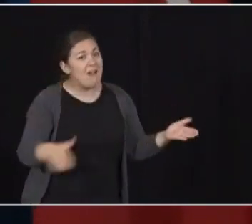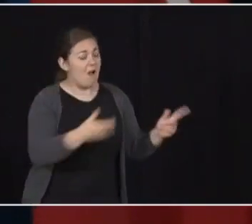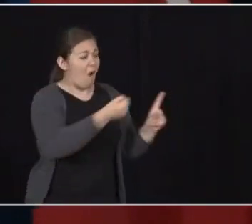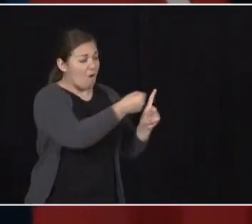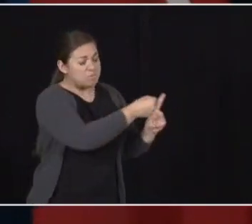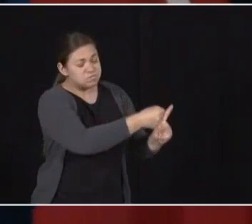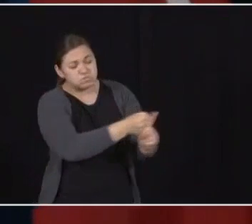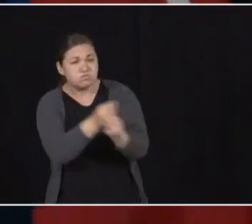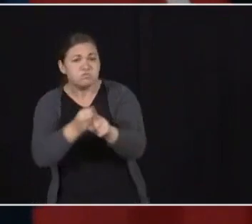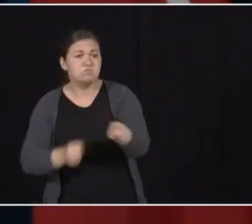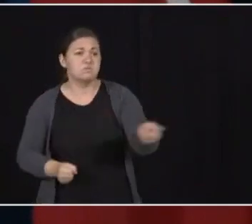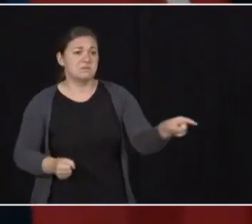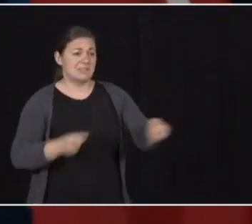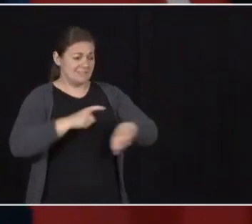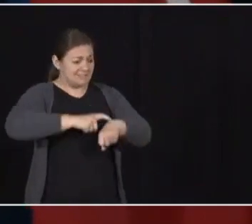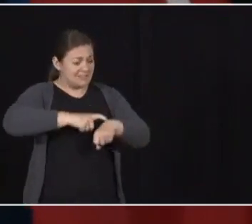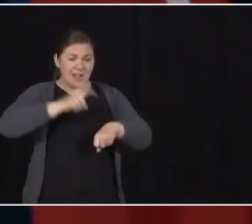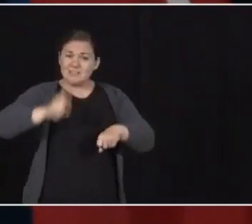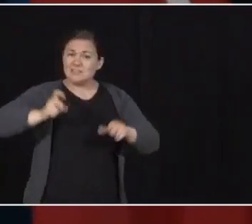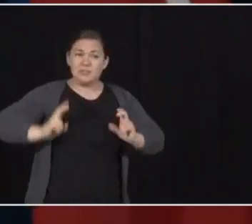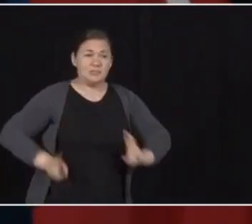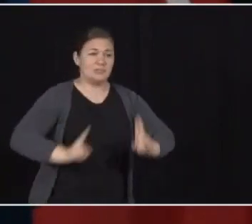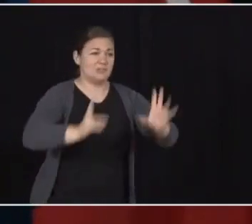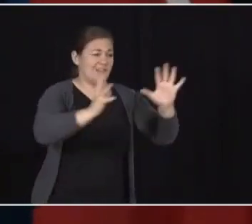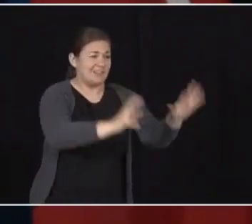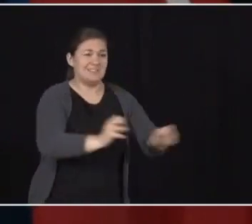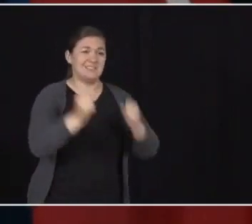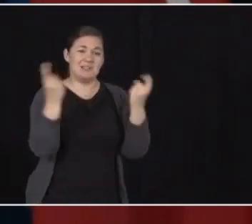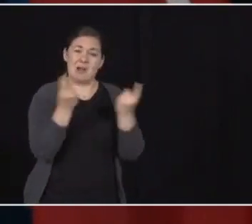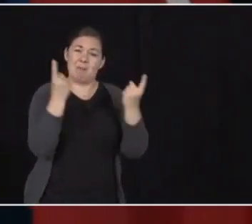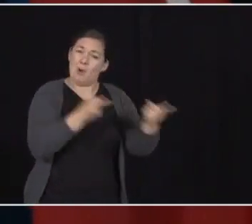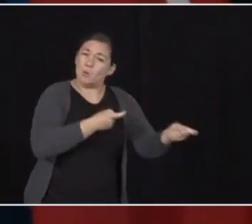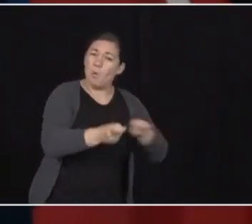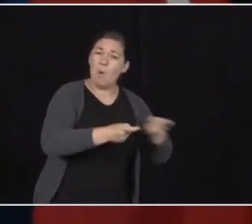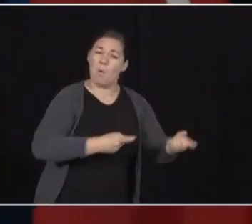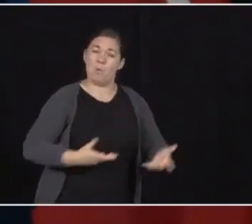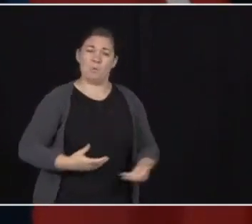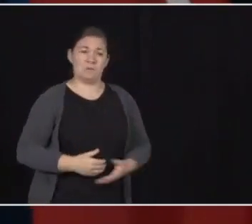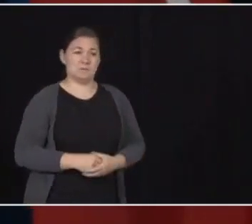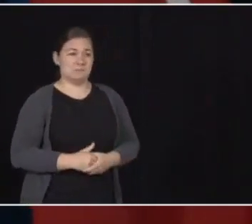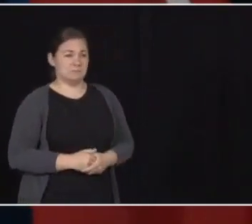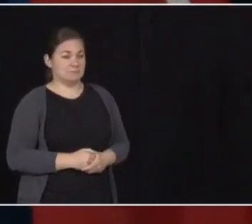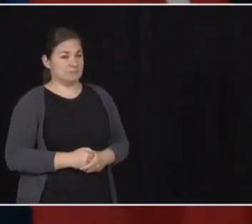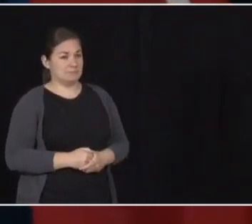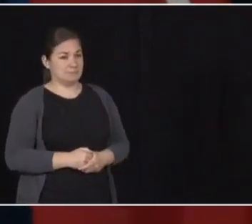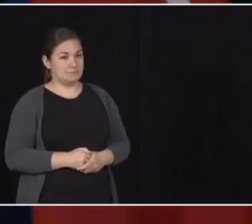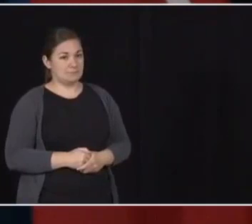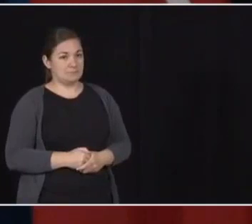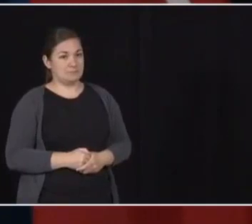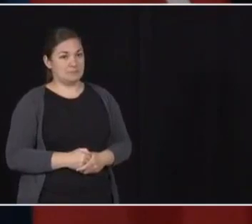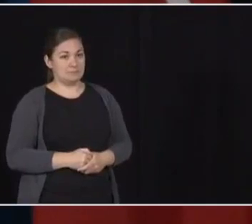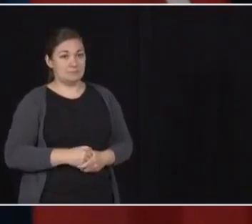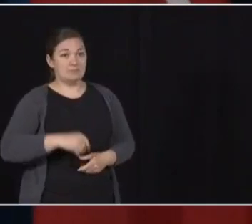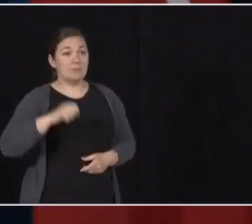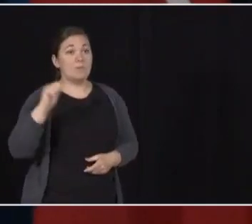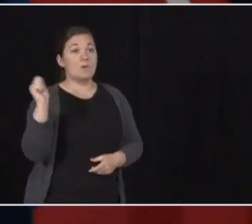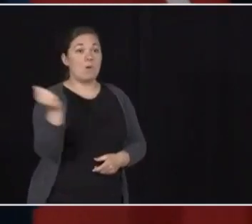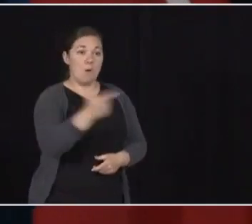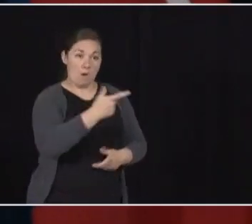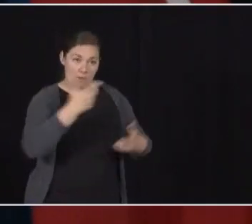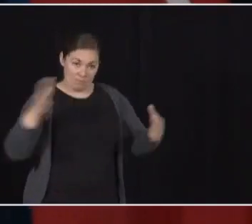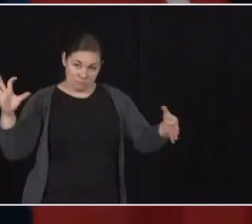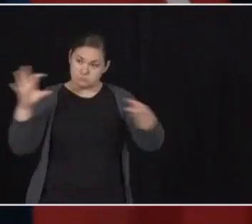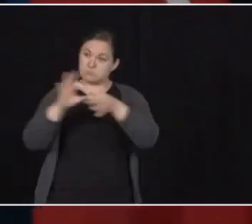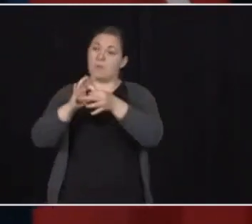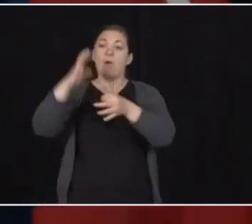speed up getting the situation under control? Well, we're connecting all of them to the hospitals to get hospital staff in there.